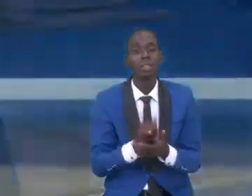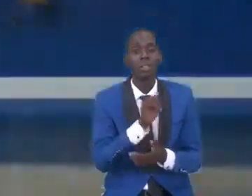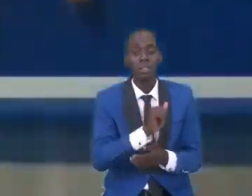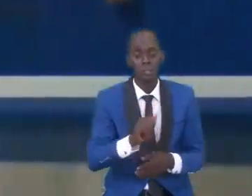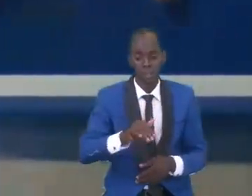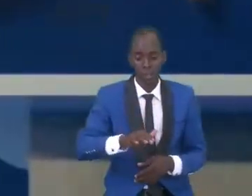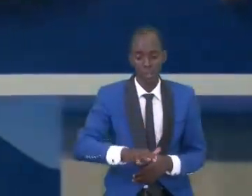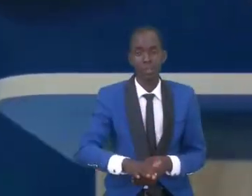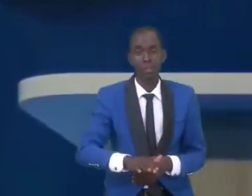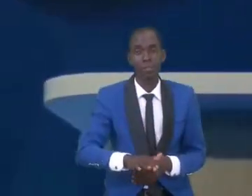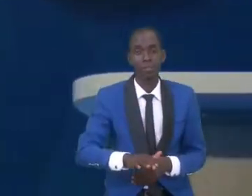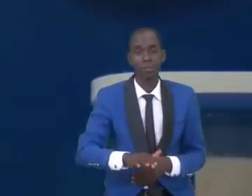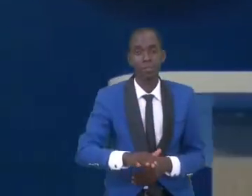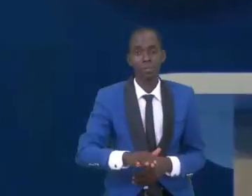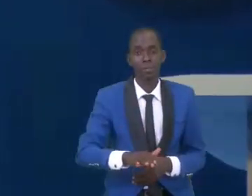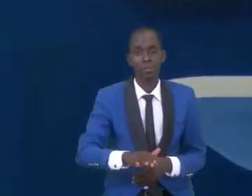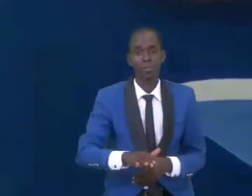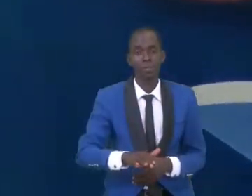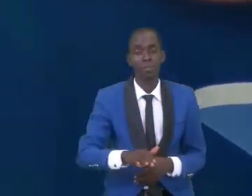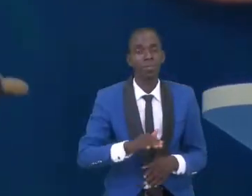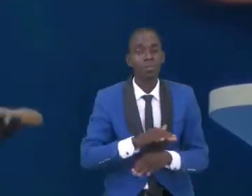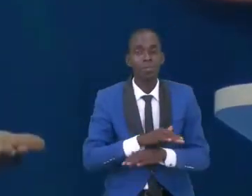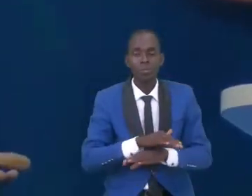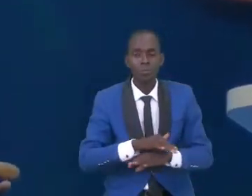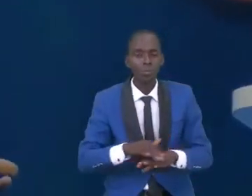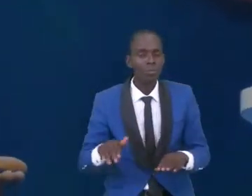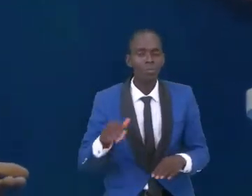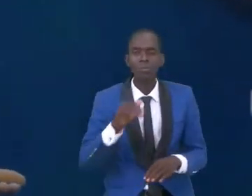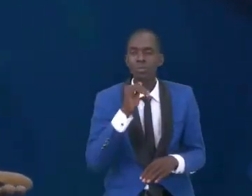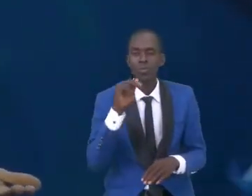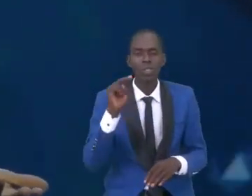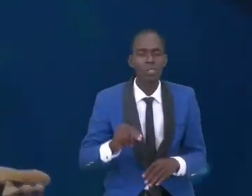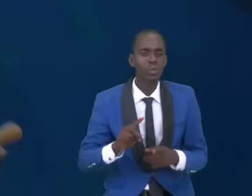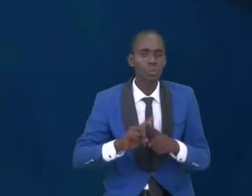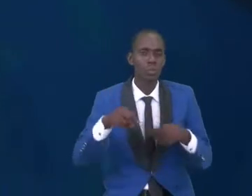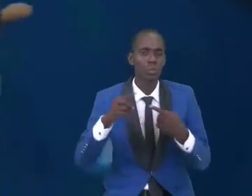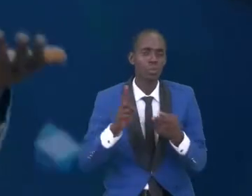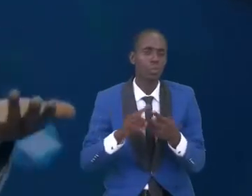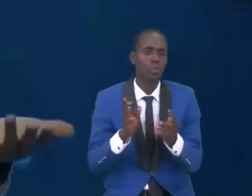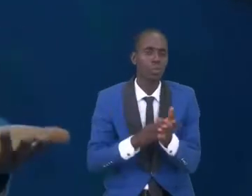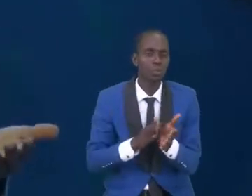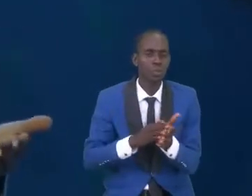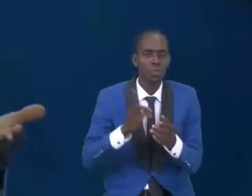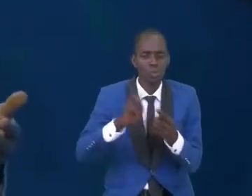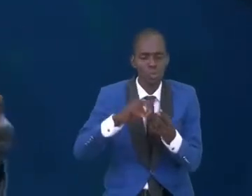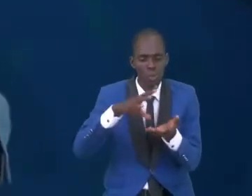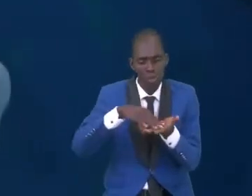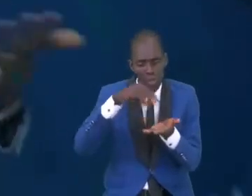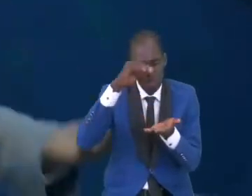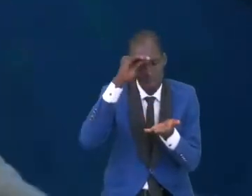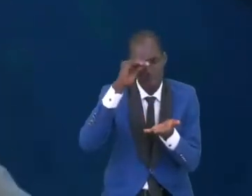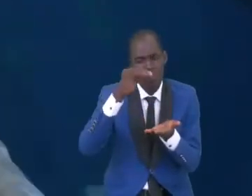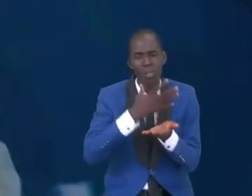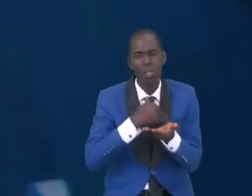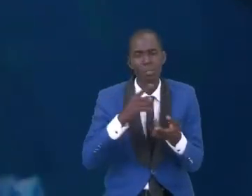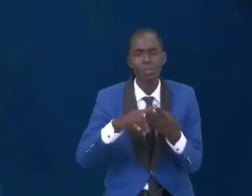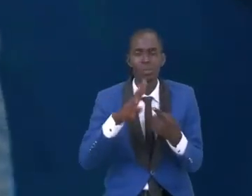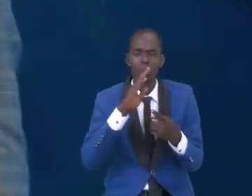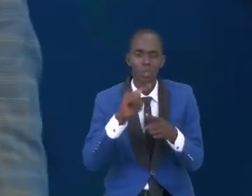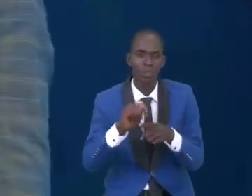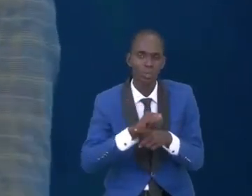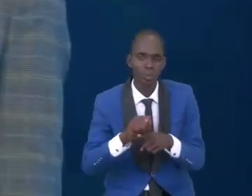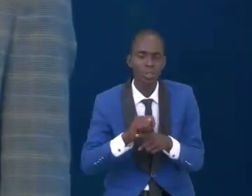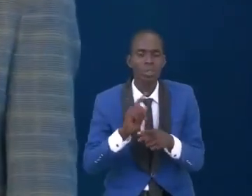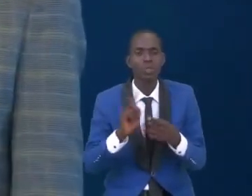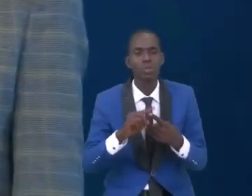child does not have to get to school and learn and be trained to